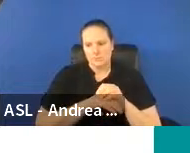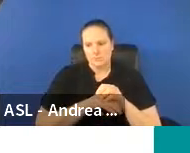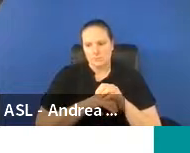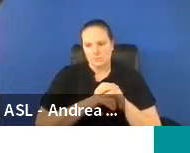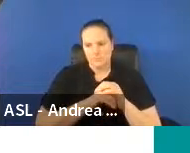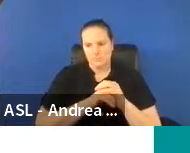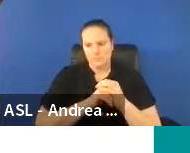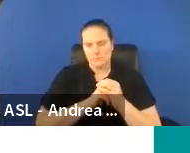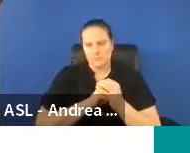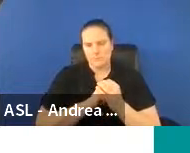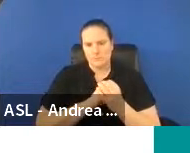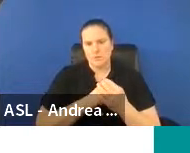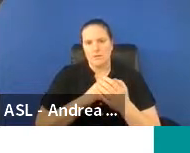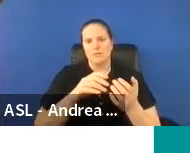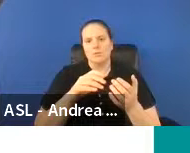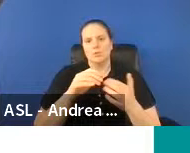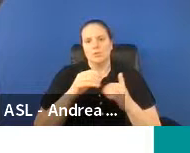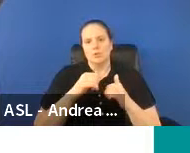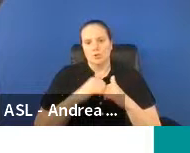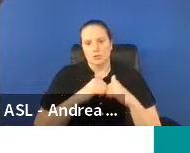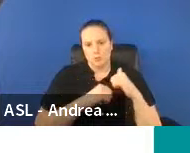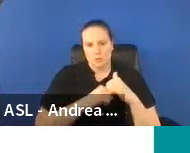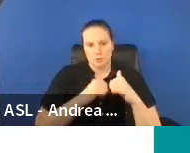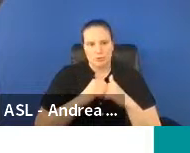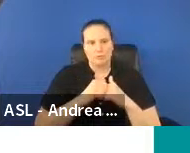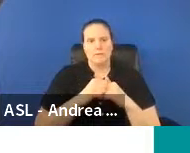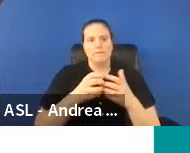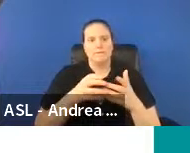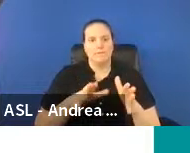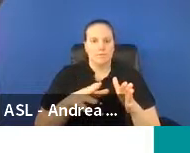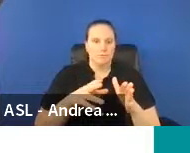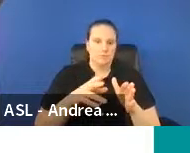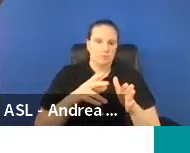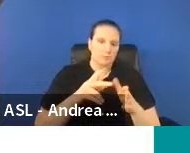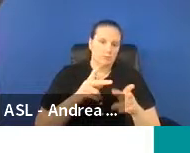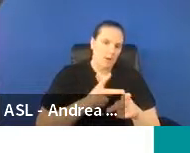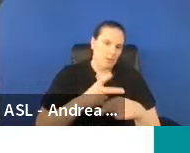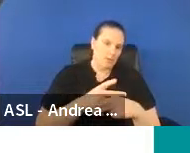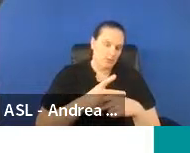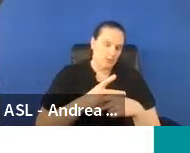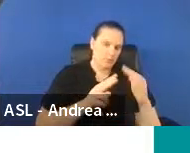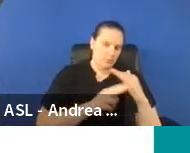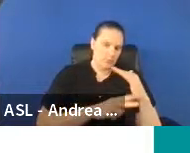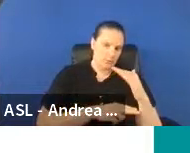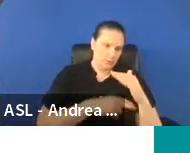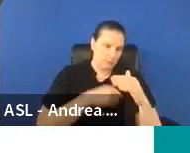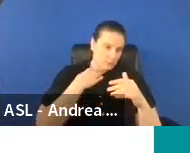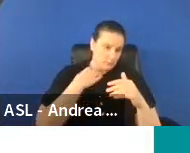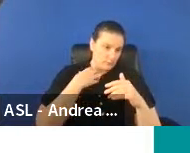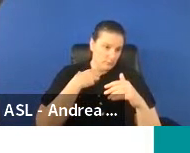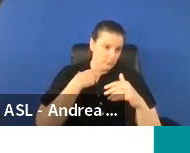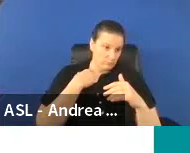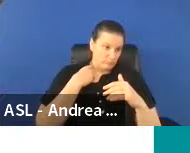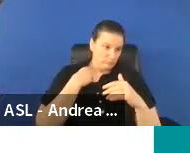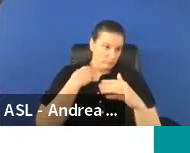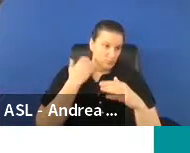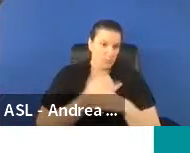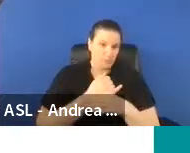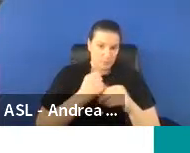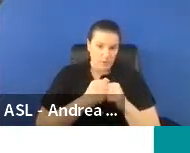during construction and the finished product of the bridge, as well as disruption to business and